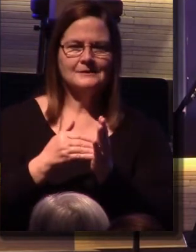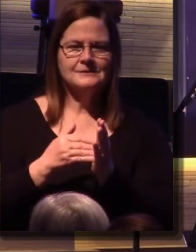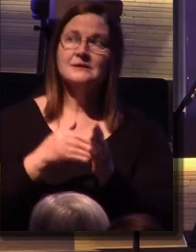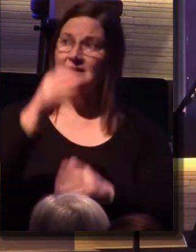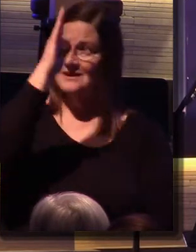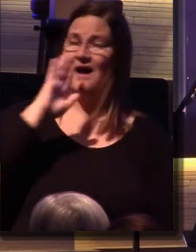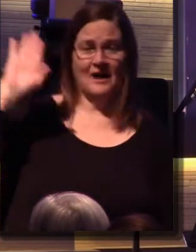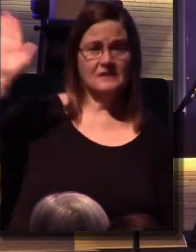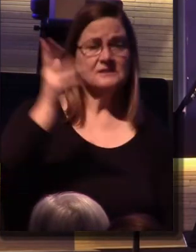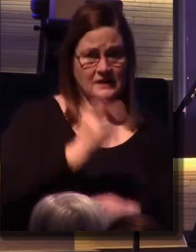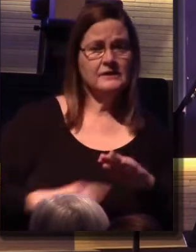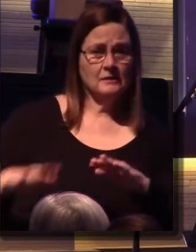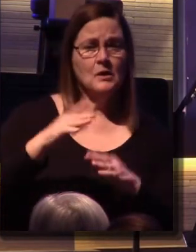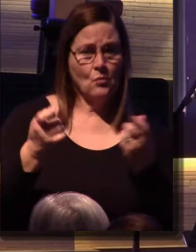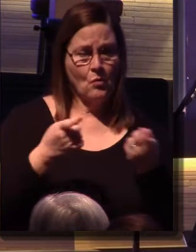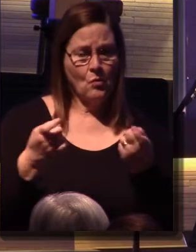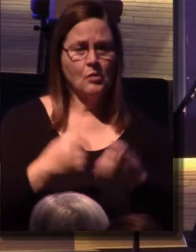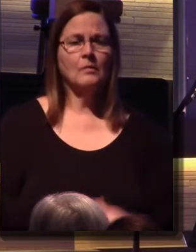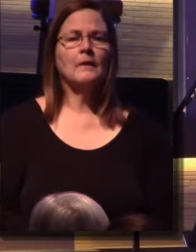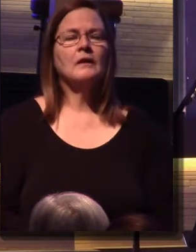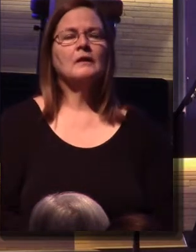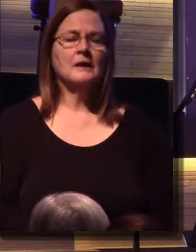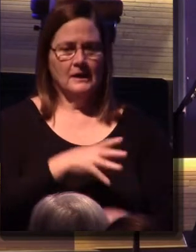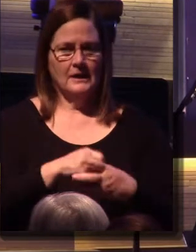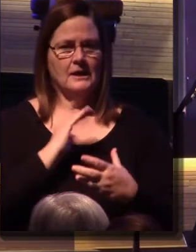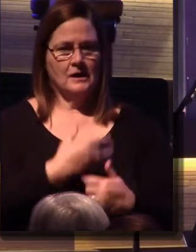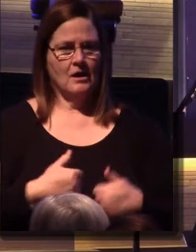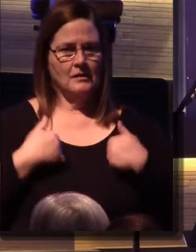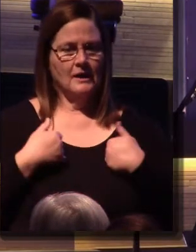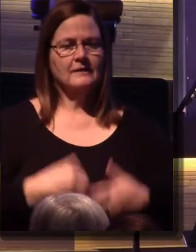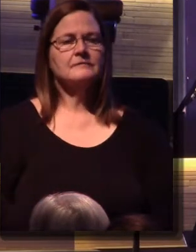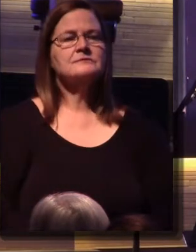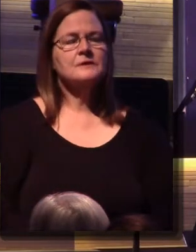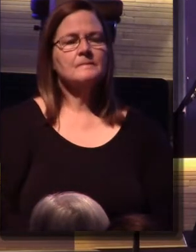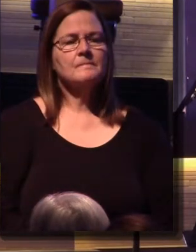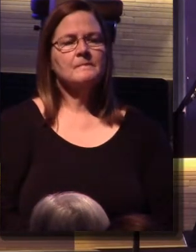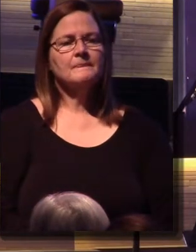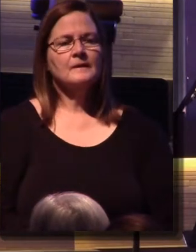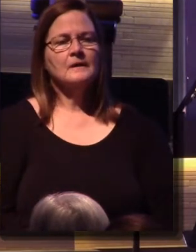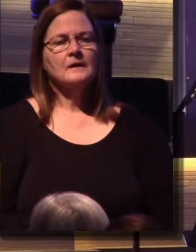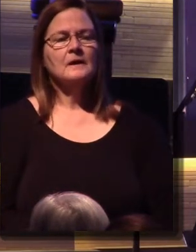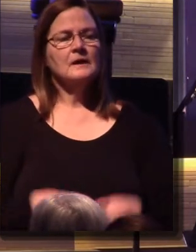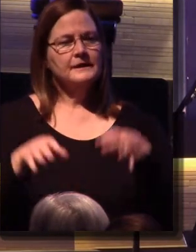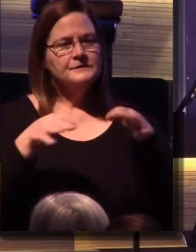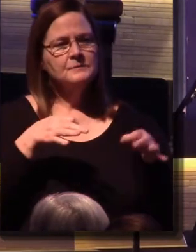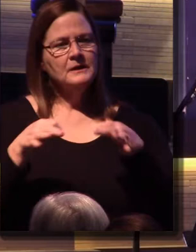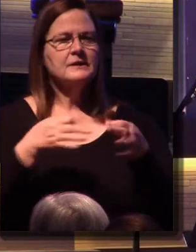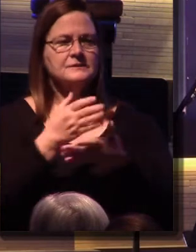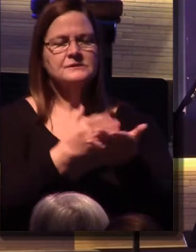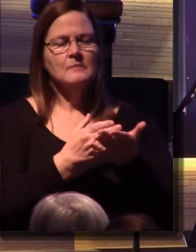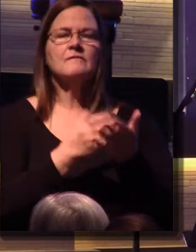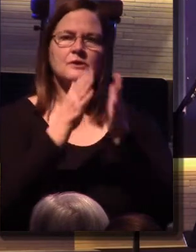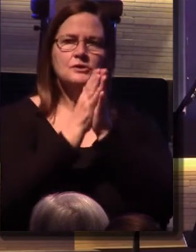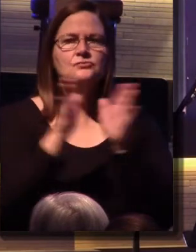against God's kingdom and God's rule in our lives. And so it explains in our text